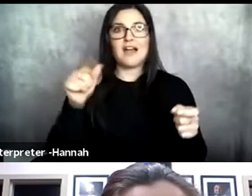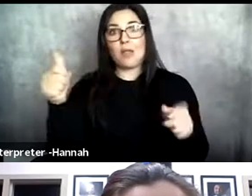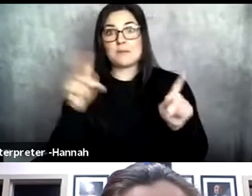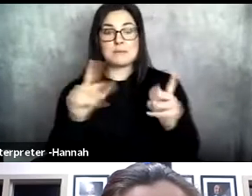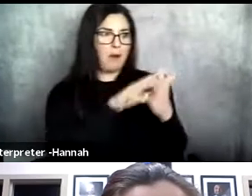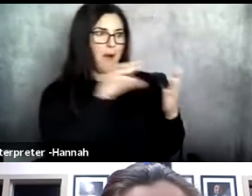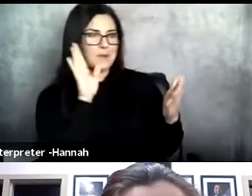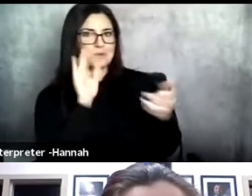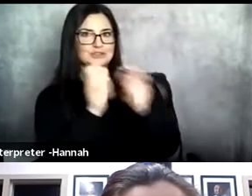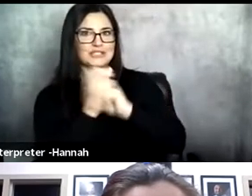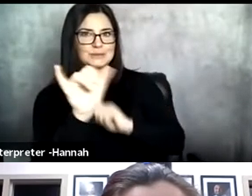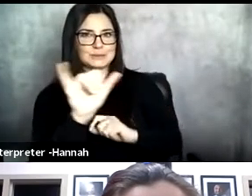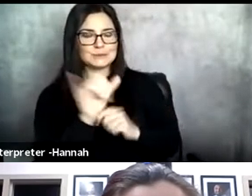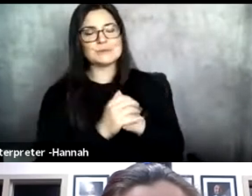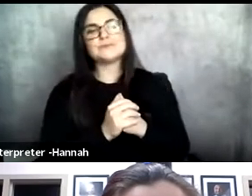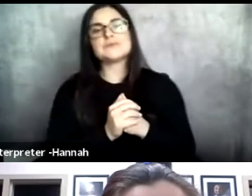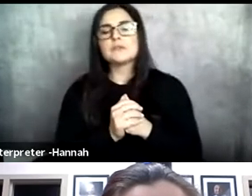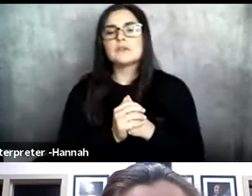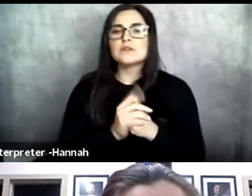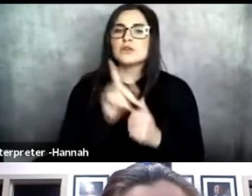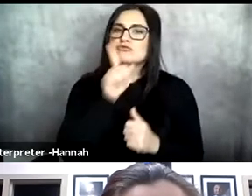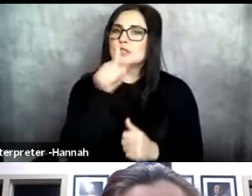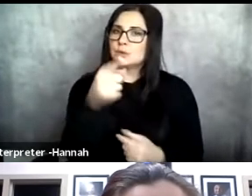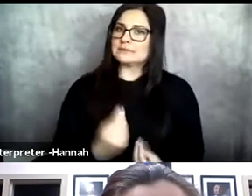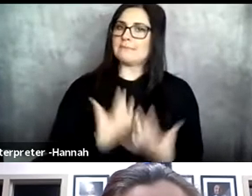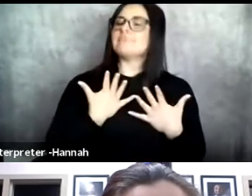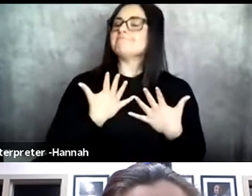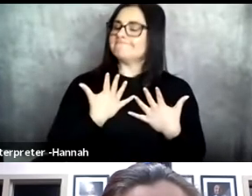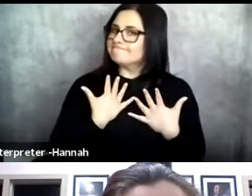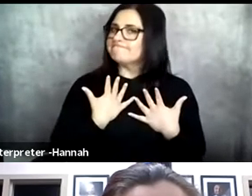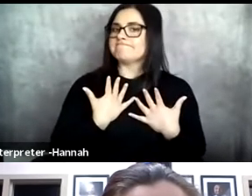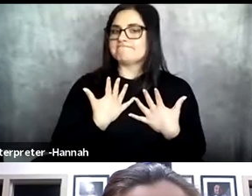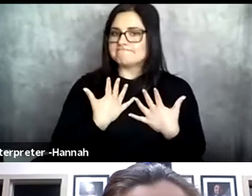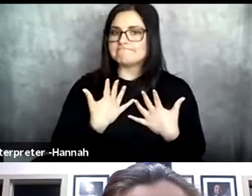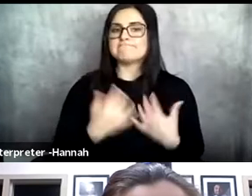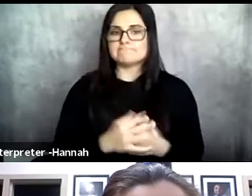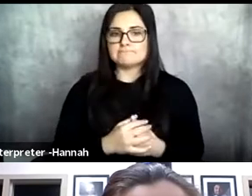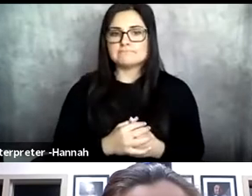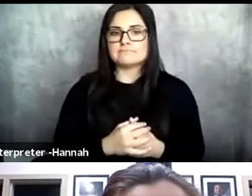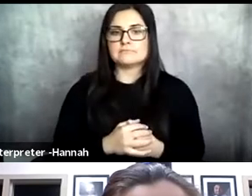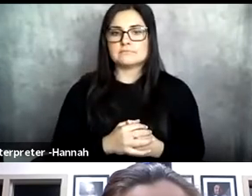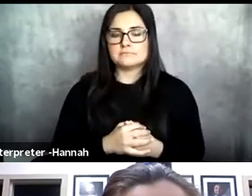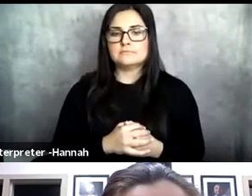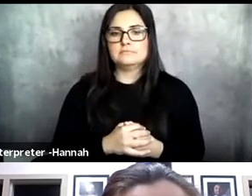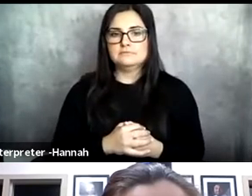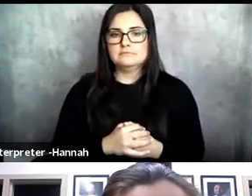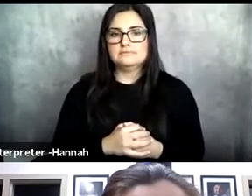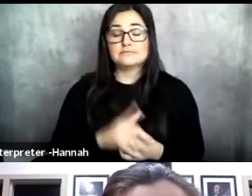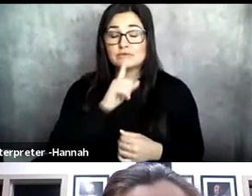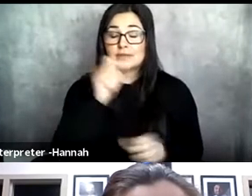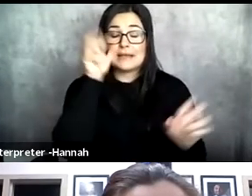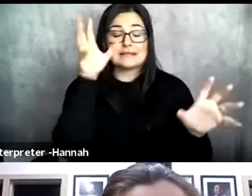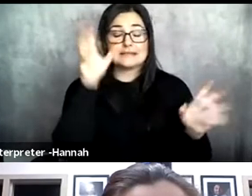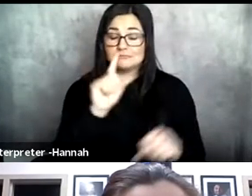lives. So you are totally an inspiration. And I mean, it's amazing. It's